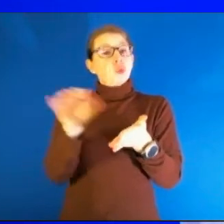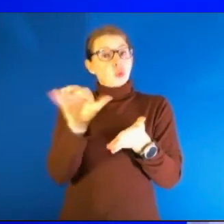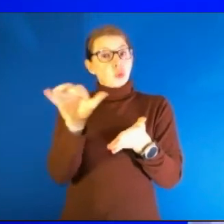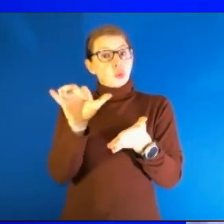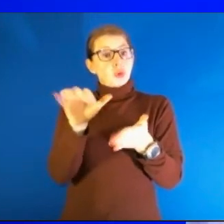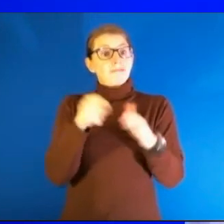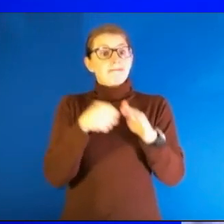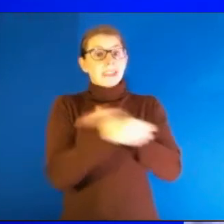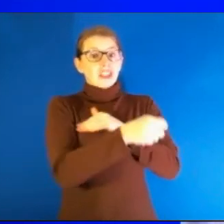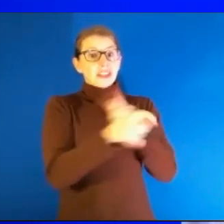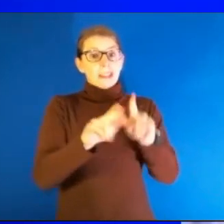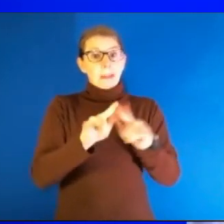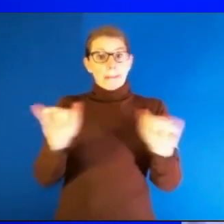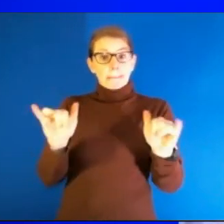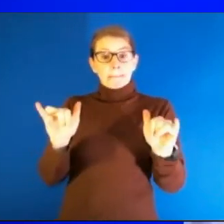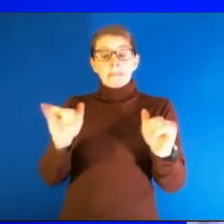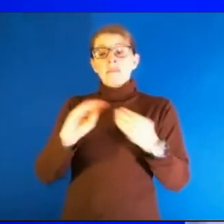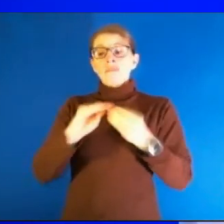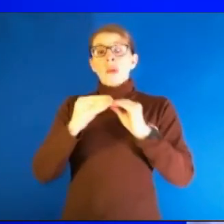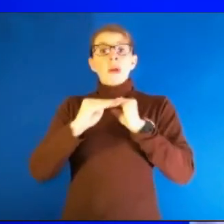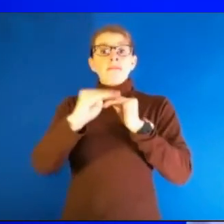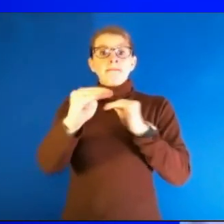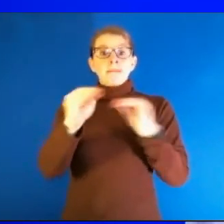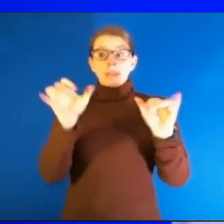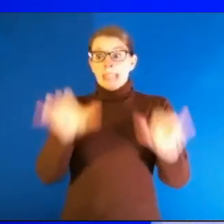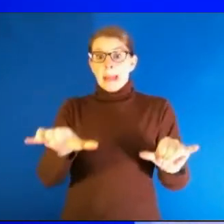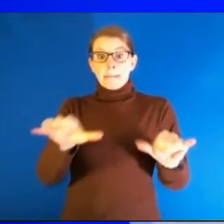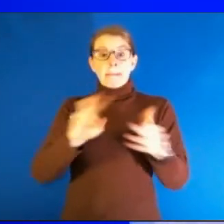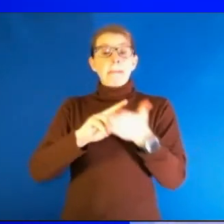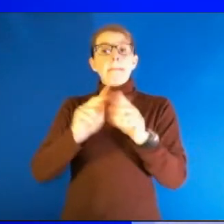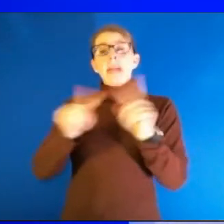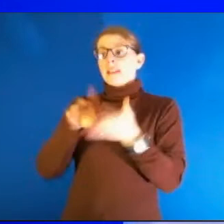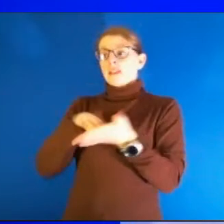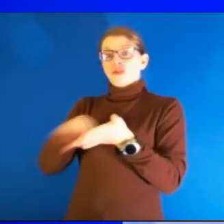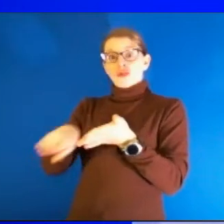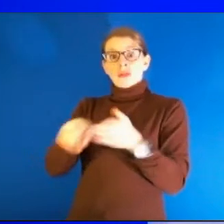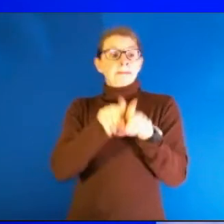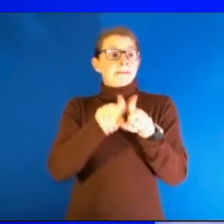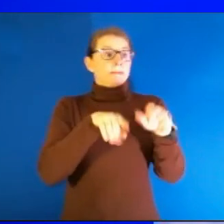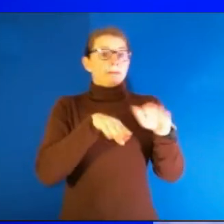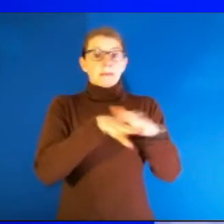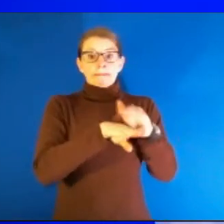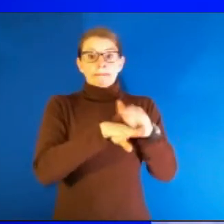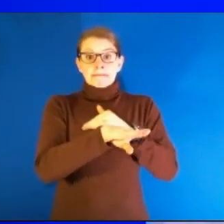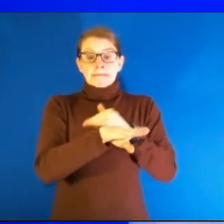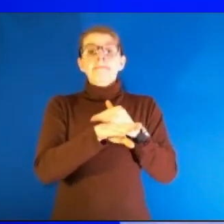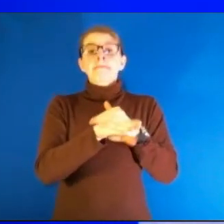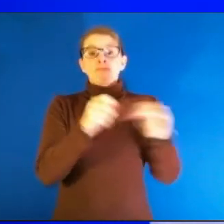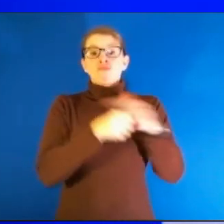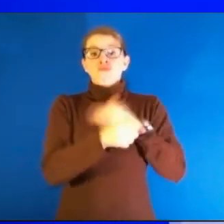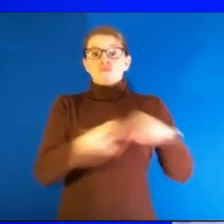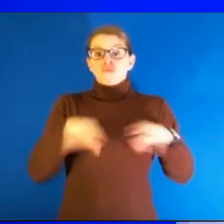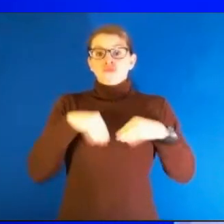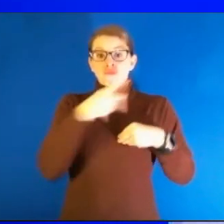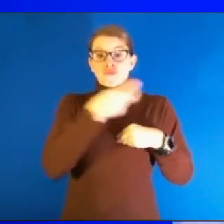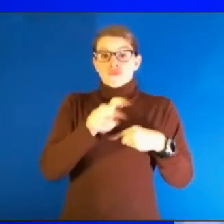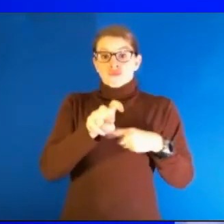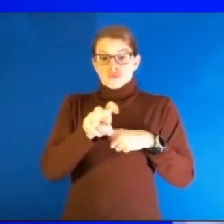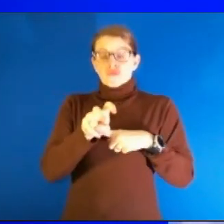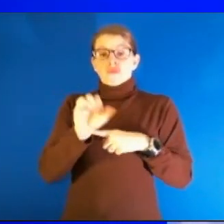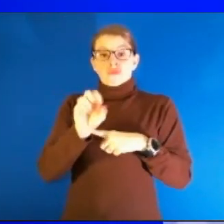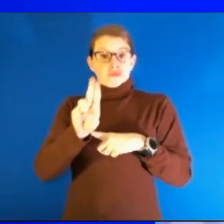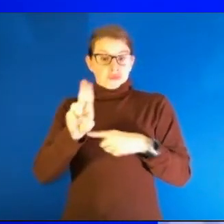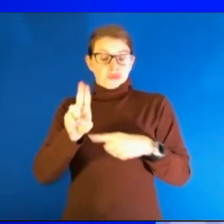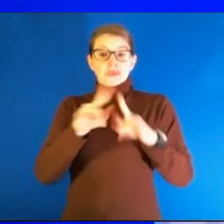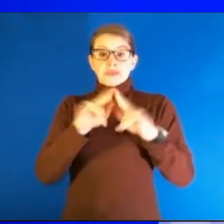So even though that number is the same, you have to understand that there are discharges and admissions at the same time. Also, we continue to have